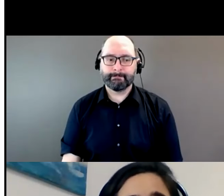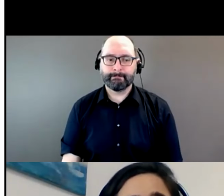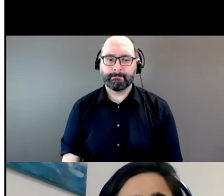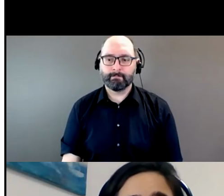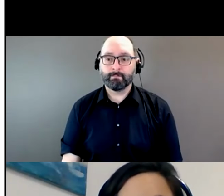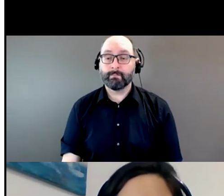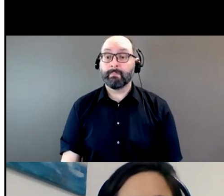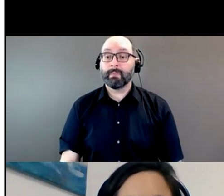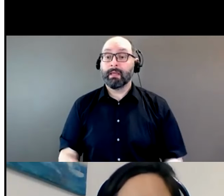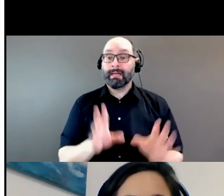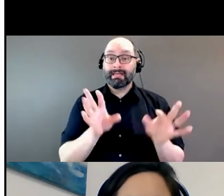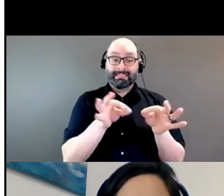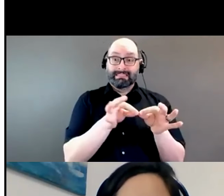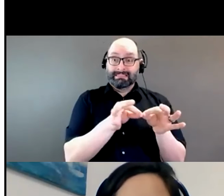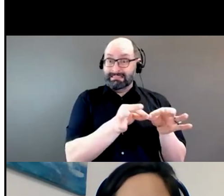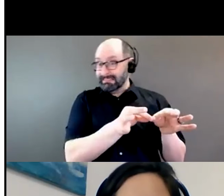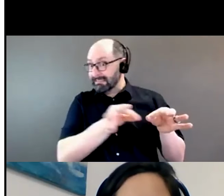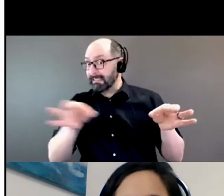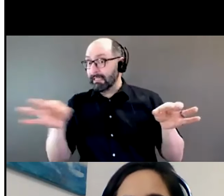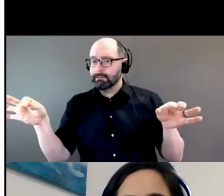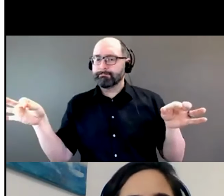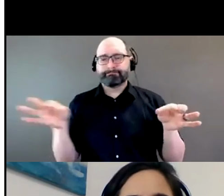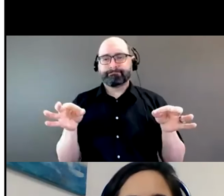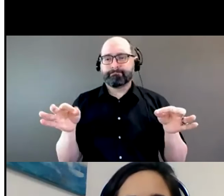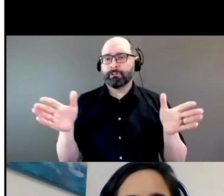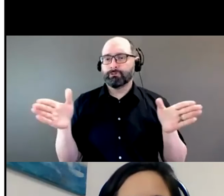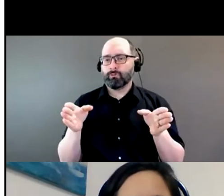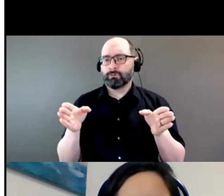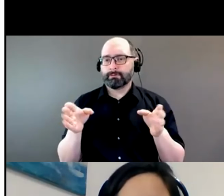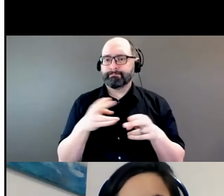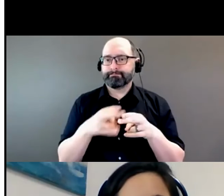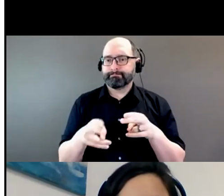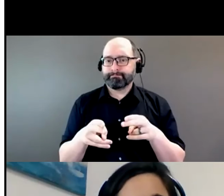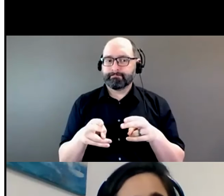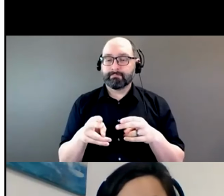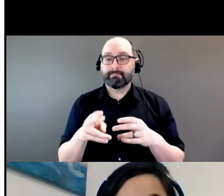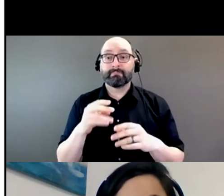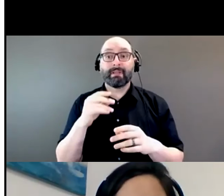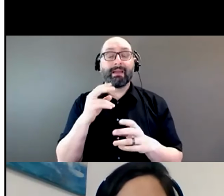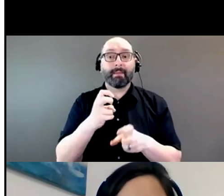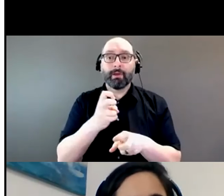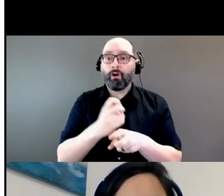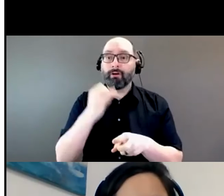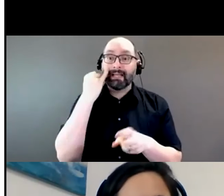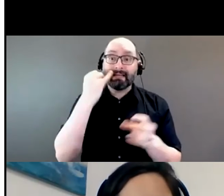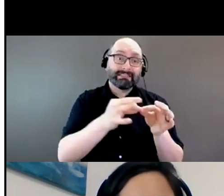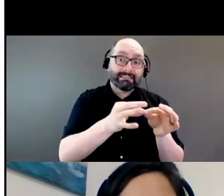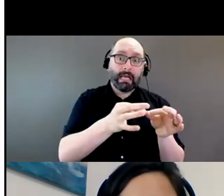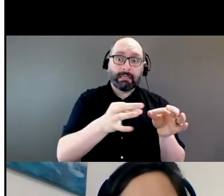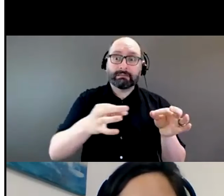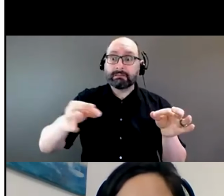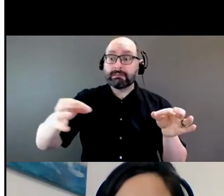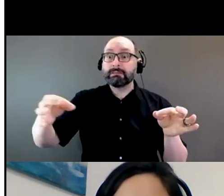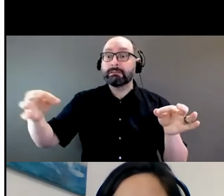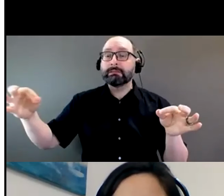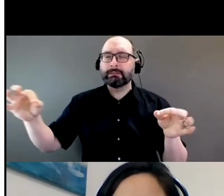I recommend using short and simple sentences. It can be hard to remember a longer sentence, to remember all of the words that were